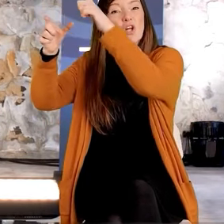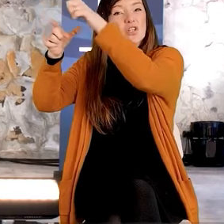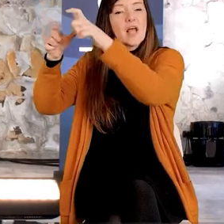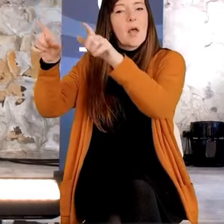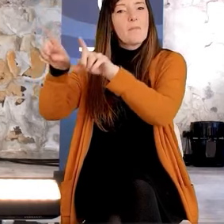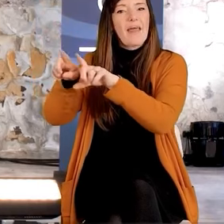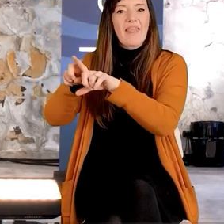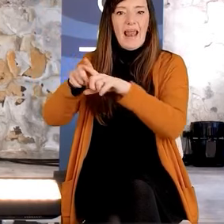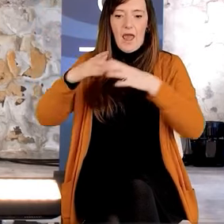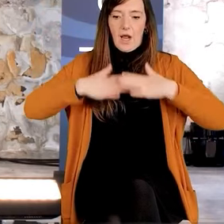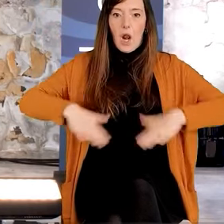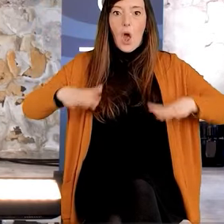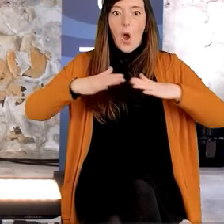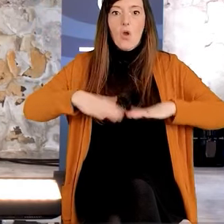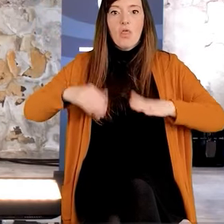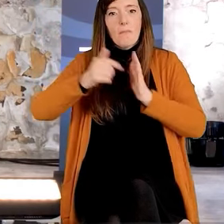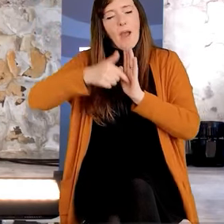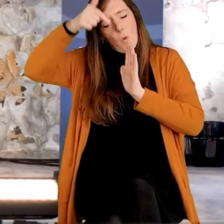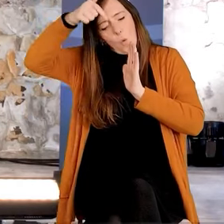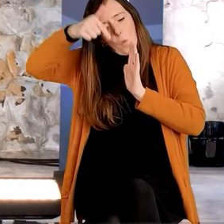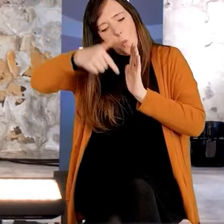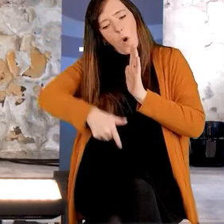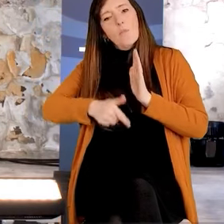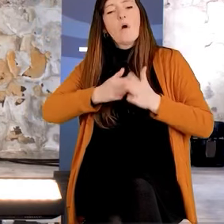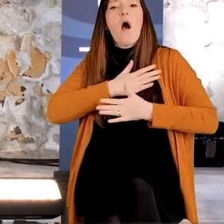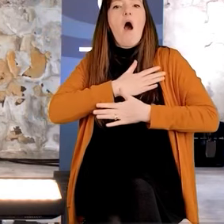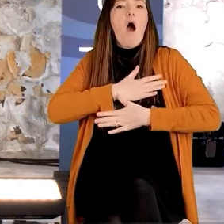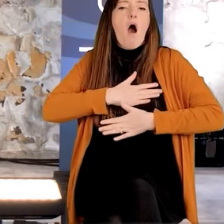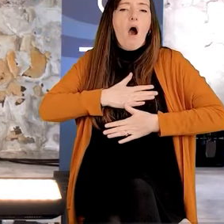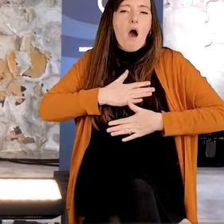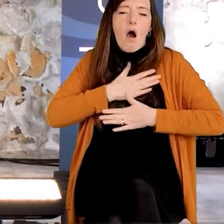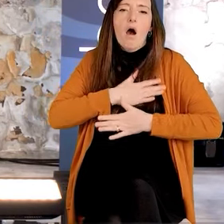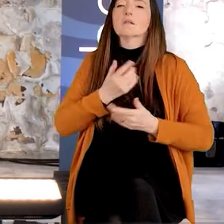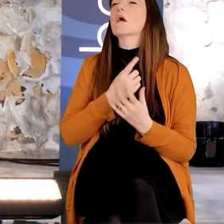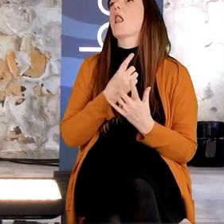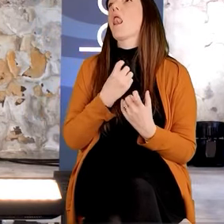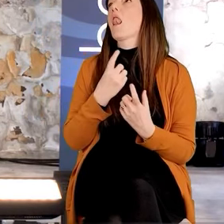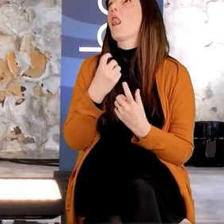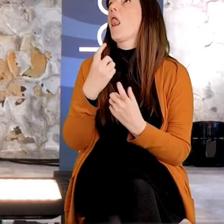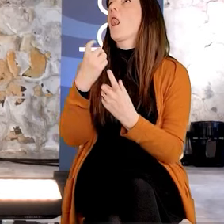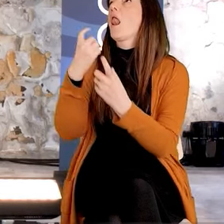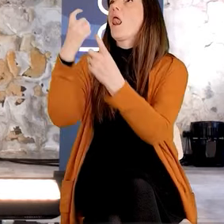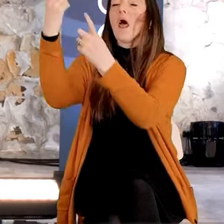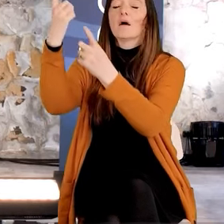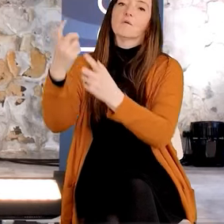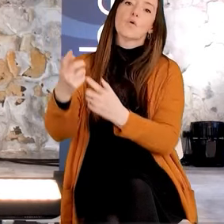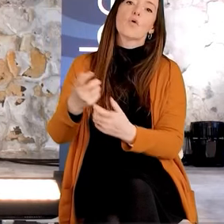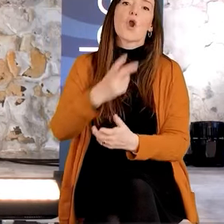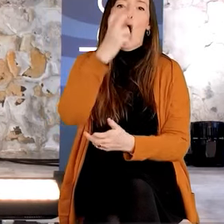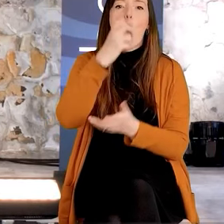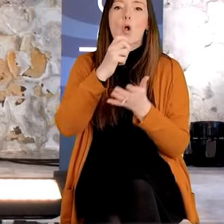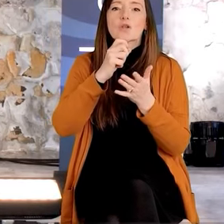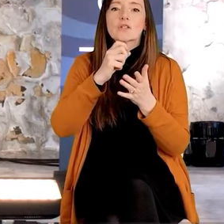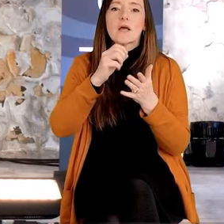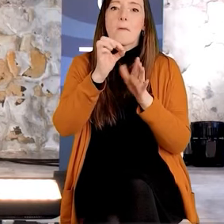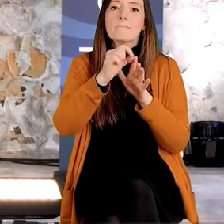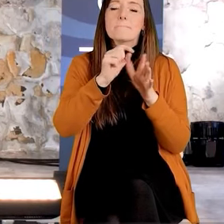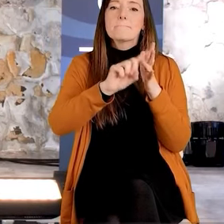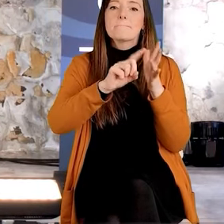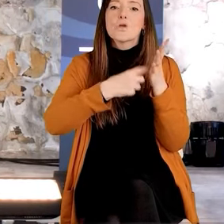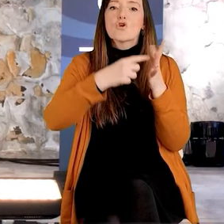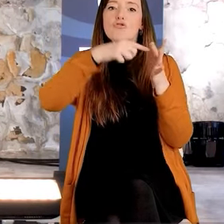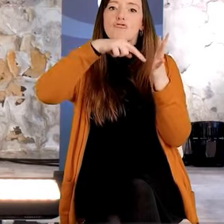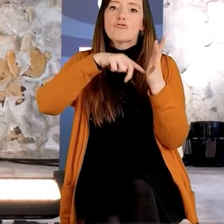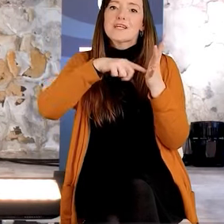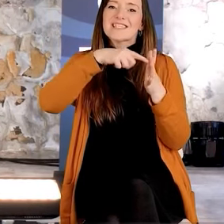they're the clothing. And underneath the clothing is the groaning of our hearts. One old Puritan said,